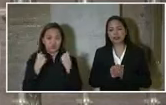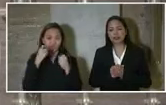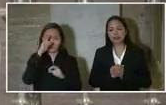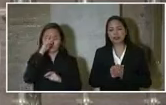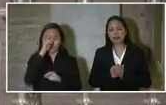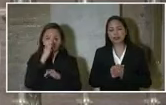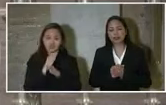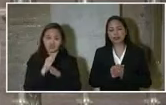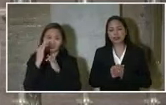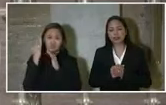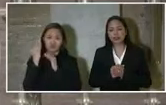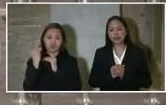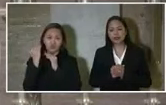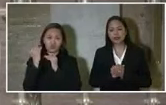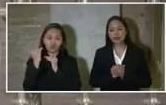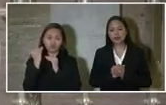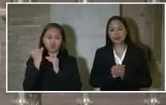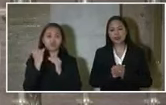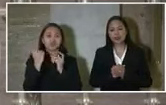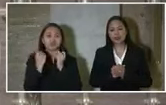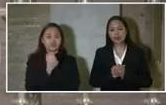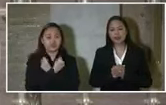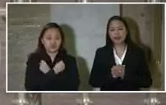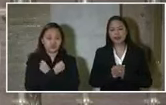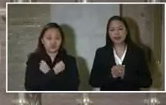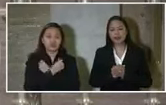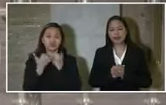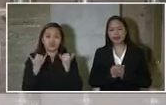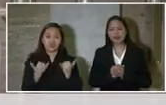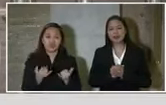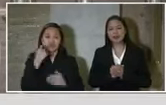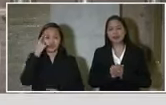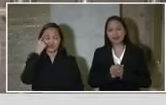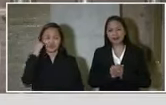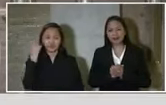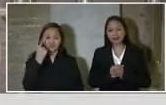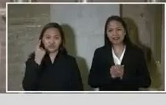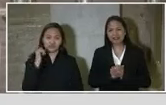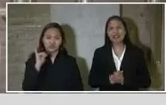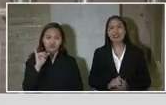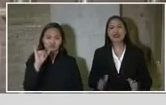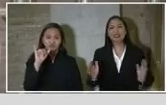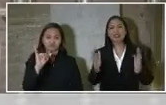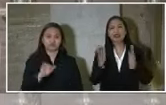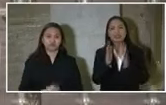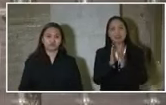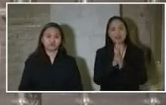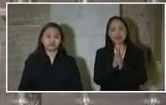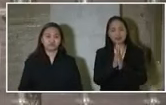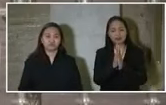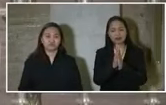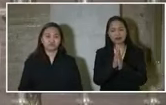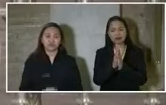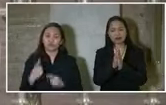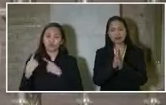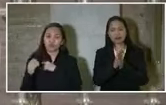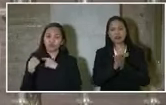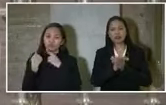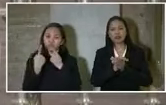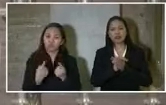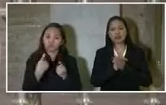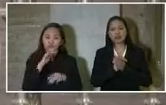faith, hope, and charity, now and forever. Amen. And since in